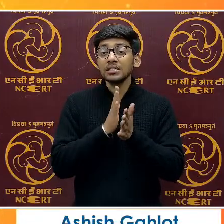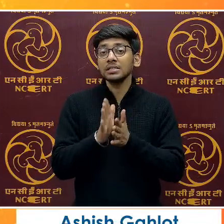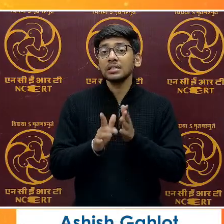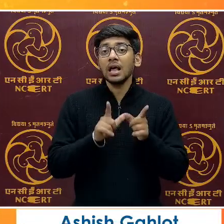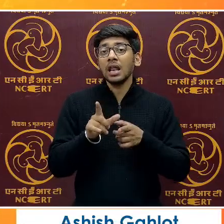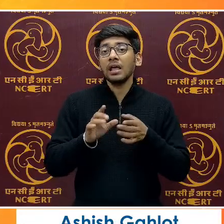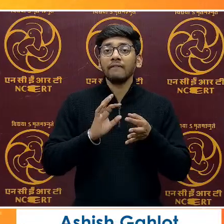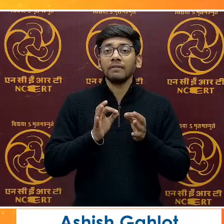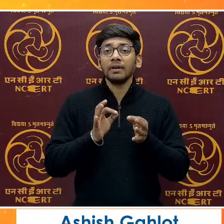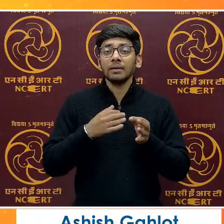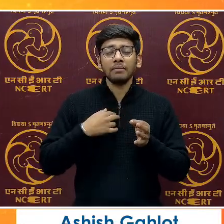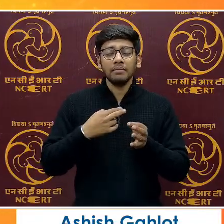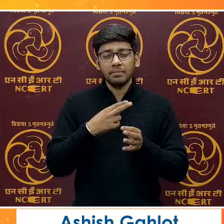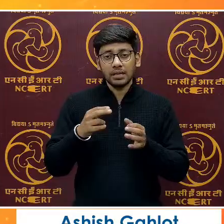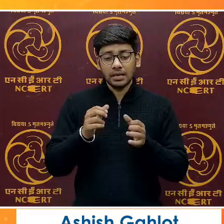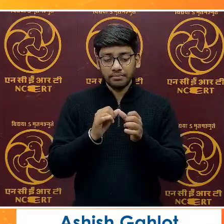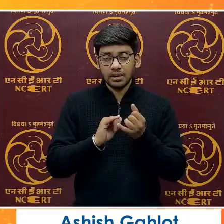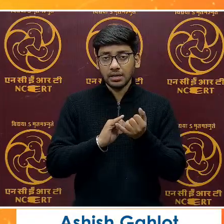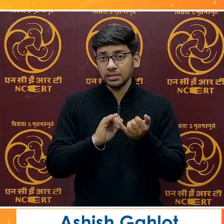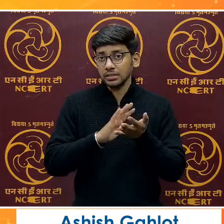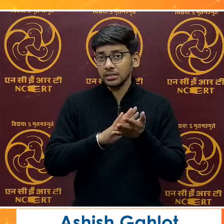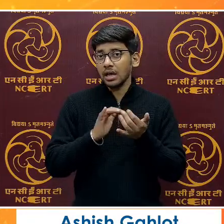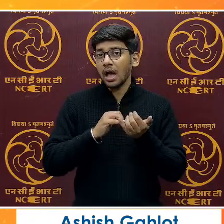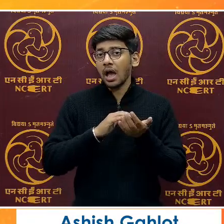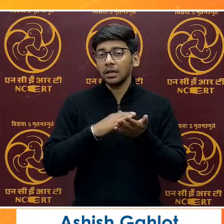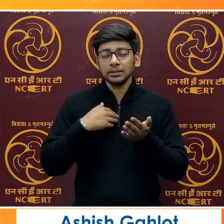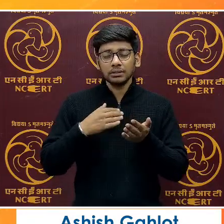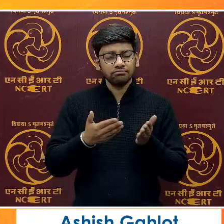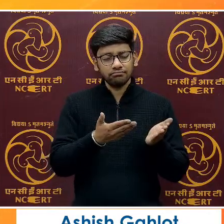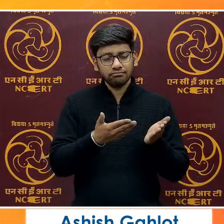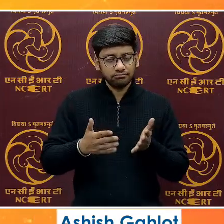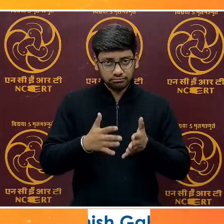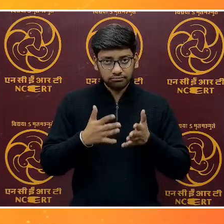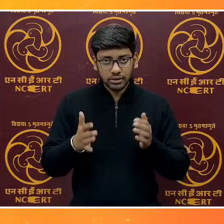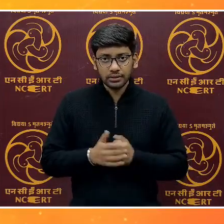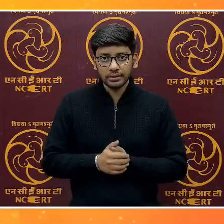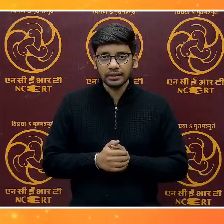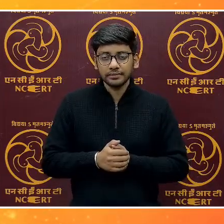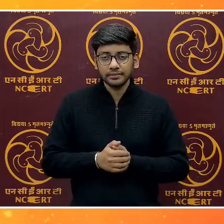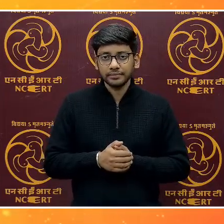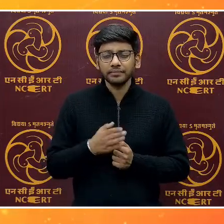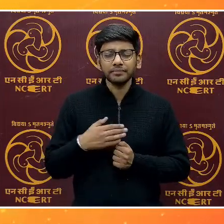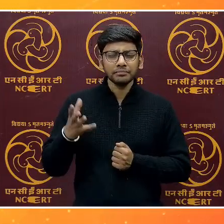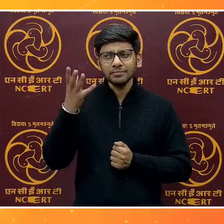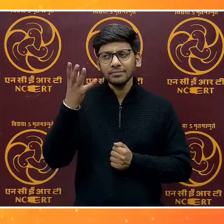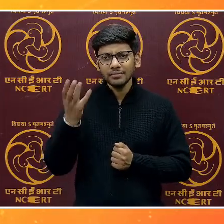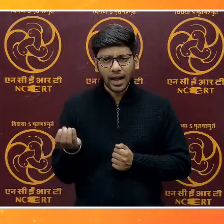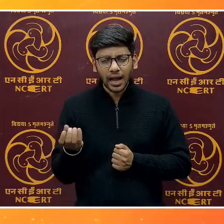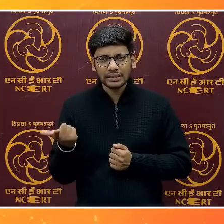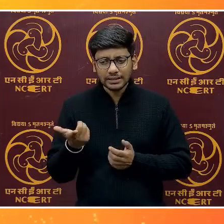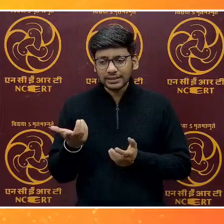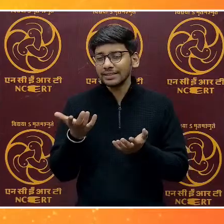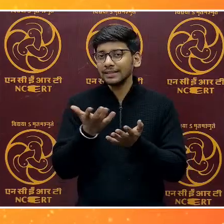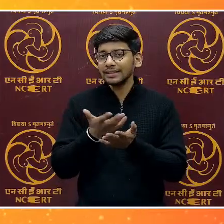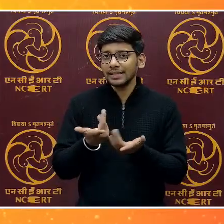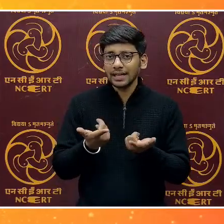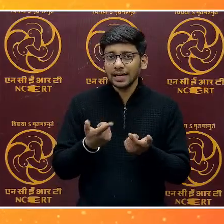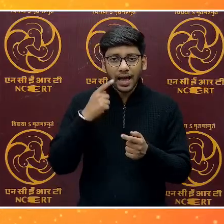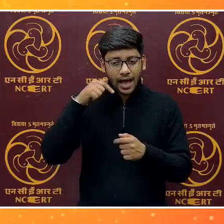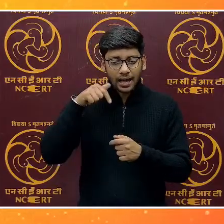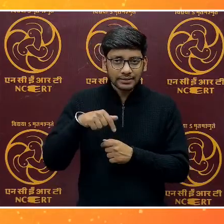Ashish. Ashish, a very warm welcome to you too. So ma'am, what about night? Why are we talking about night during the